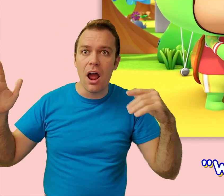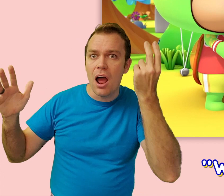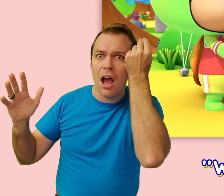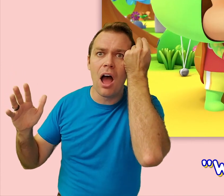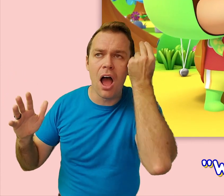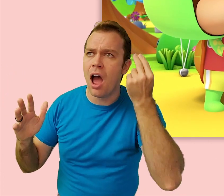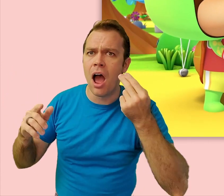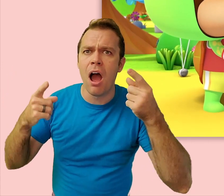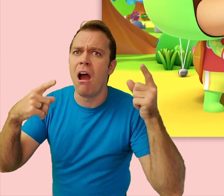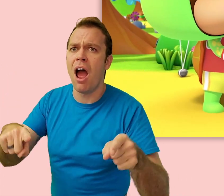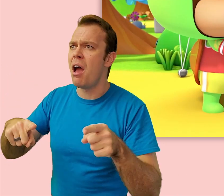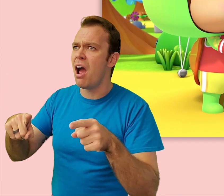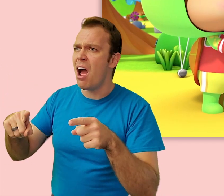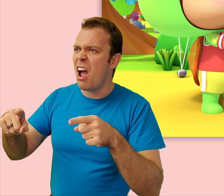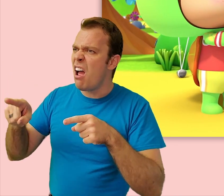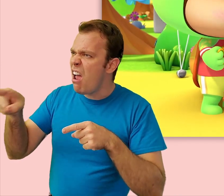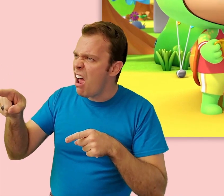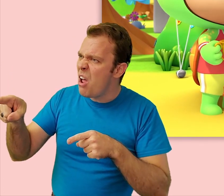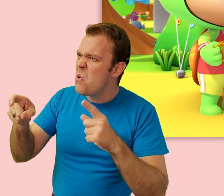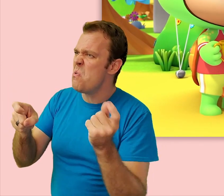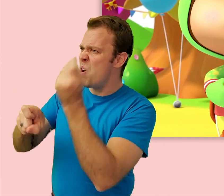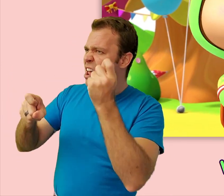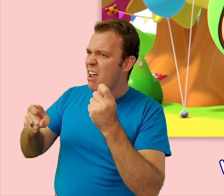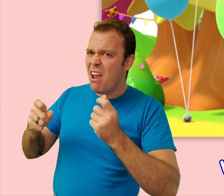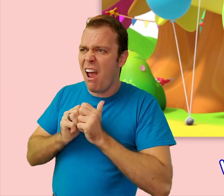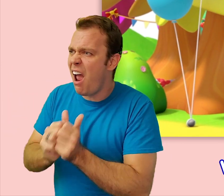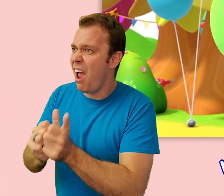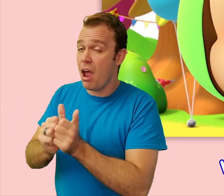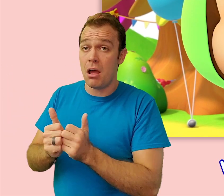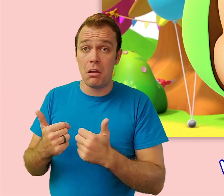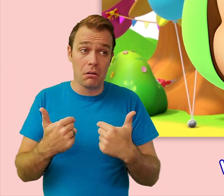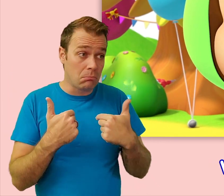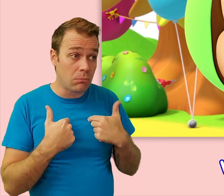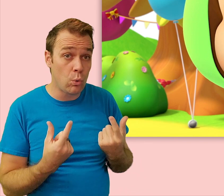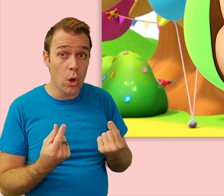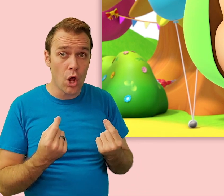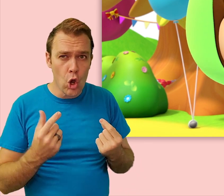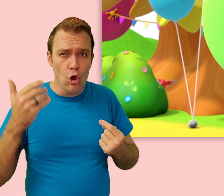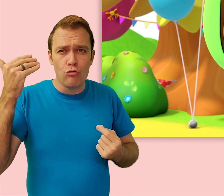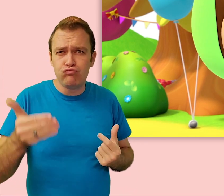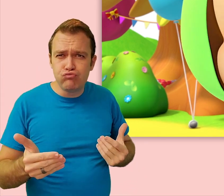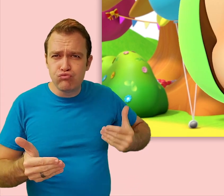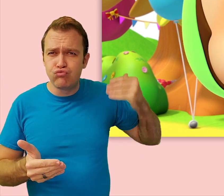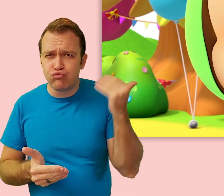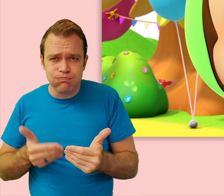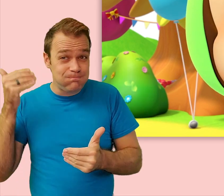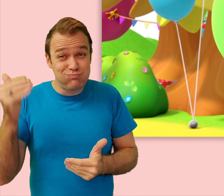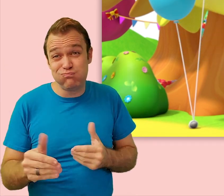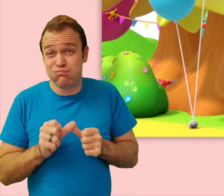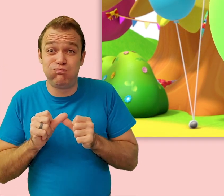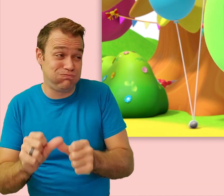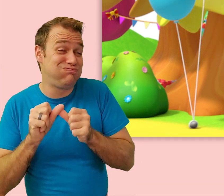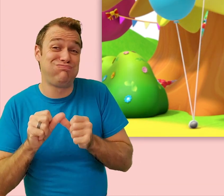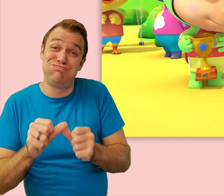What happened? How did you win? Well, I just kept my steady pace.